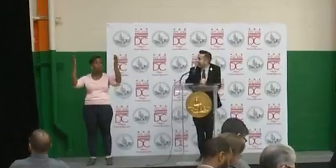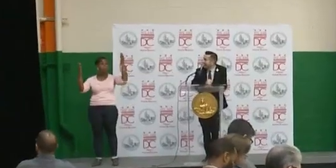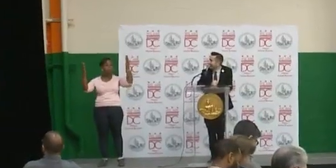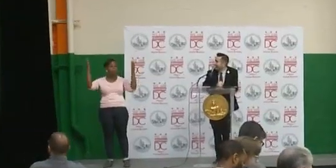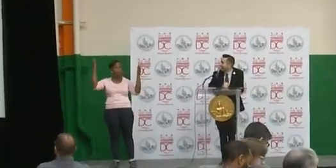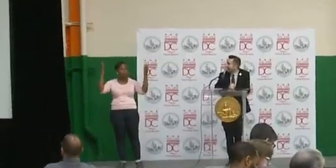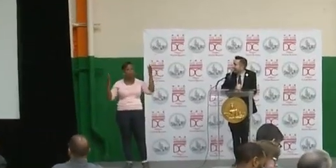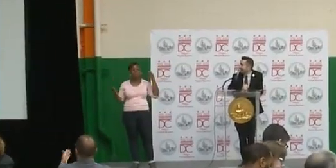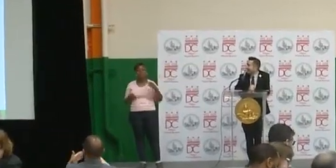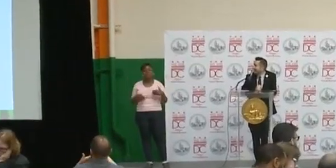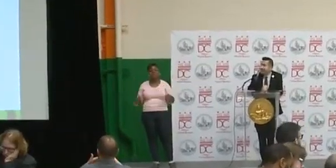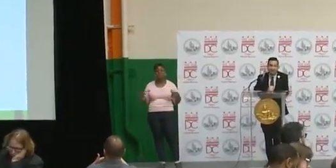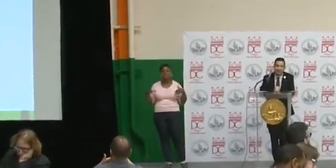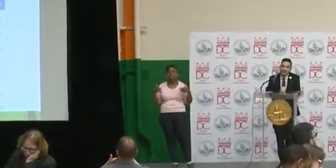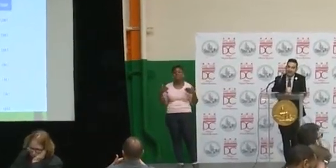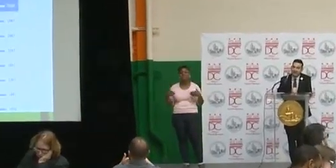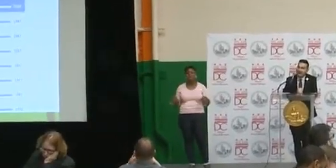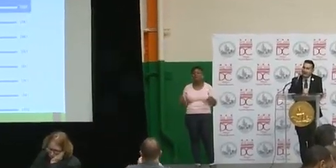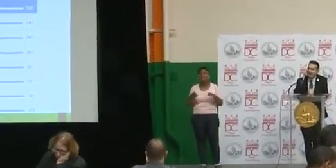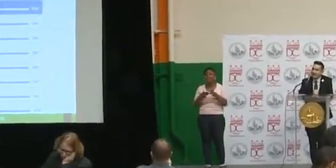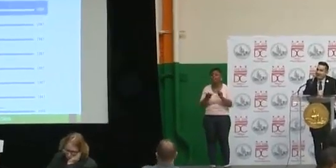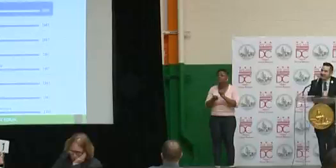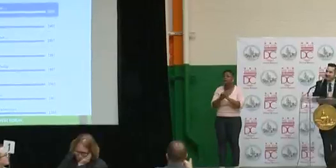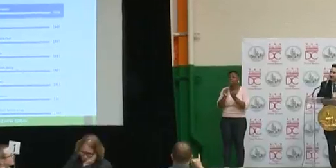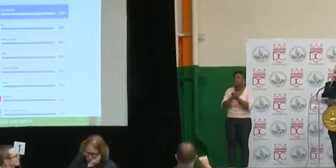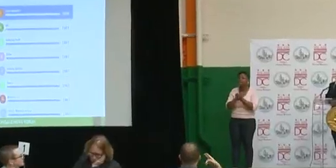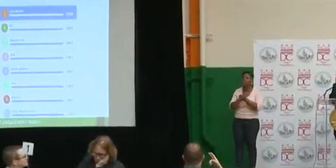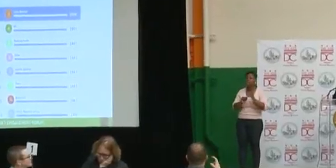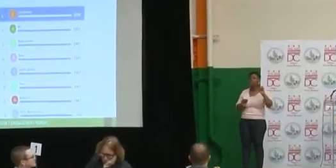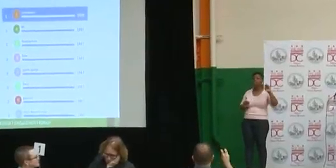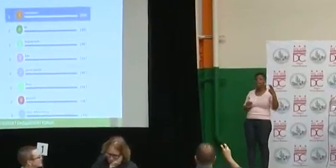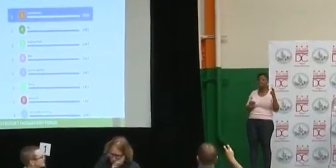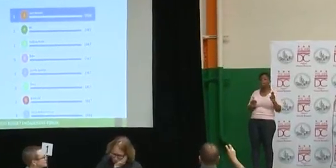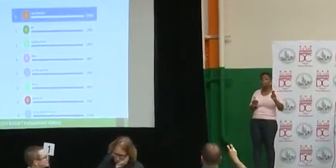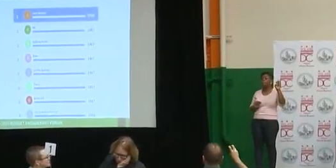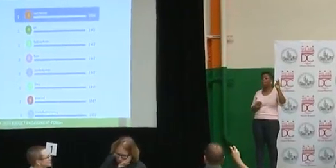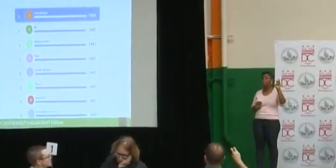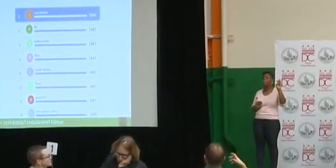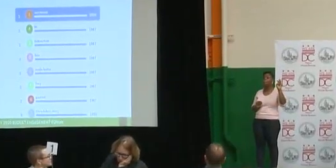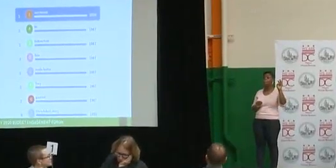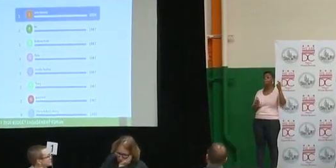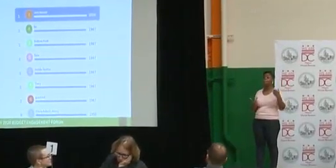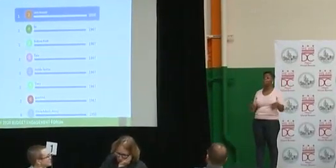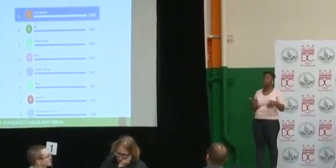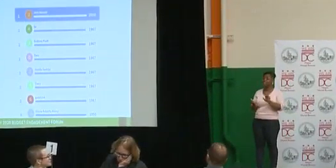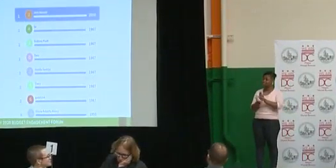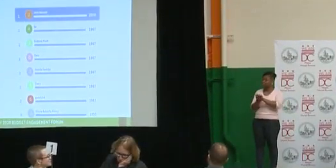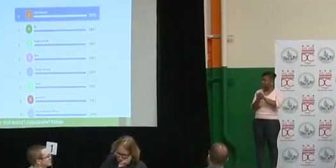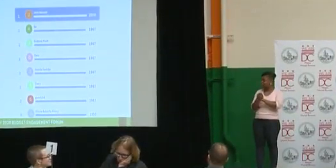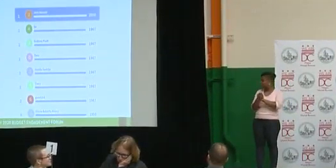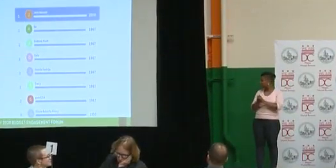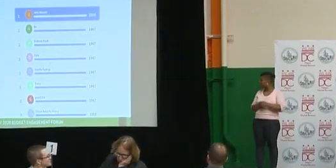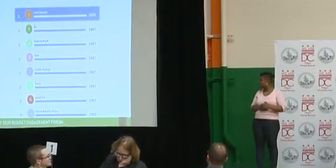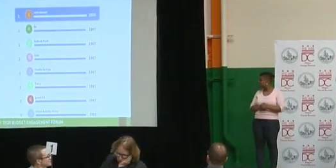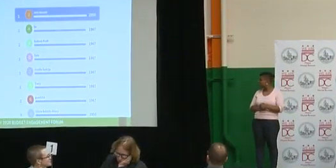see, leaderboard is changing. Well, Josh moved up. Congratulations to Josh. AV, Andrew Pratt, we got some good results